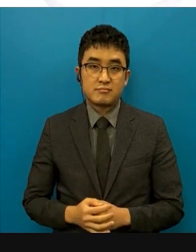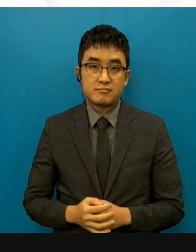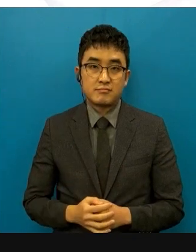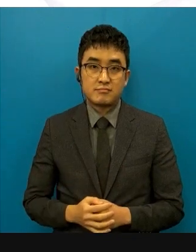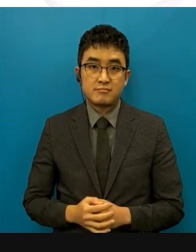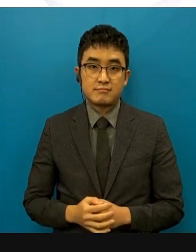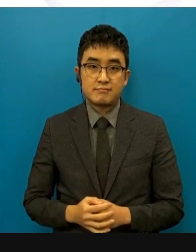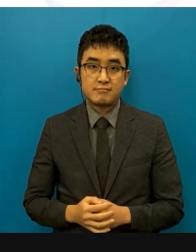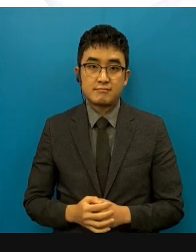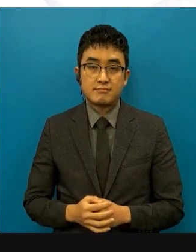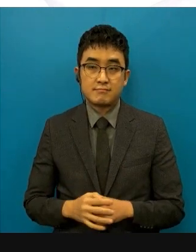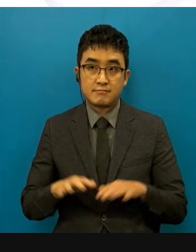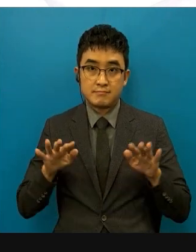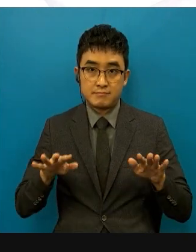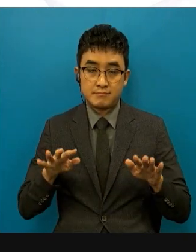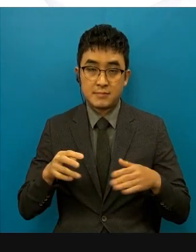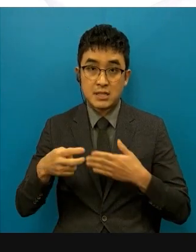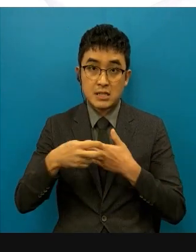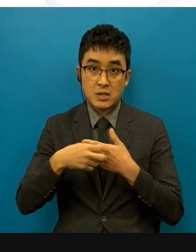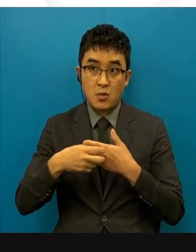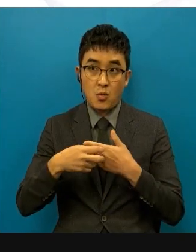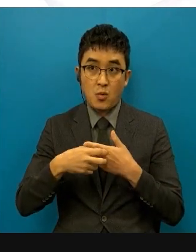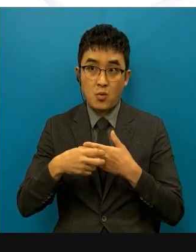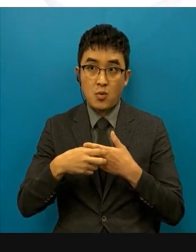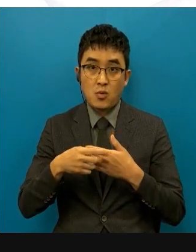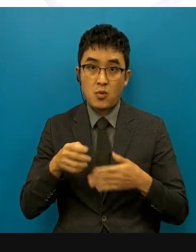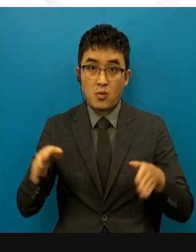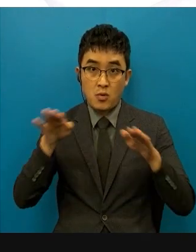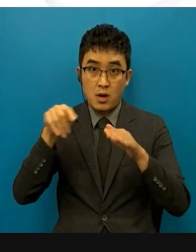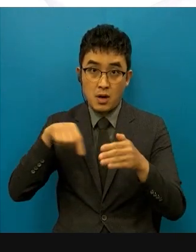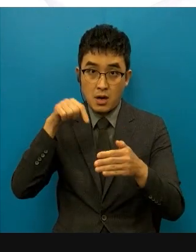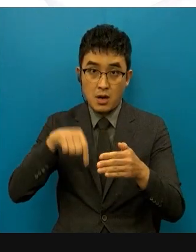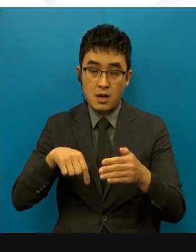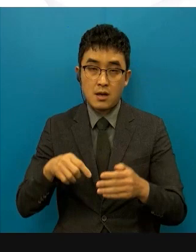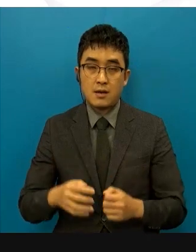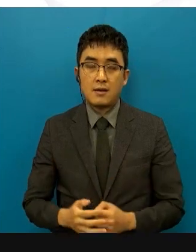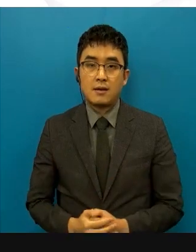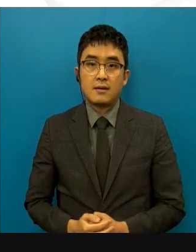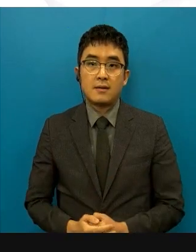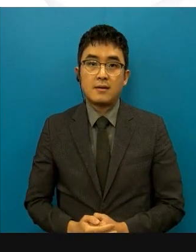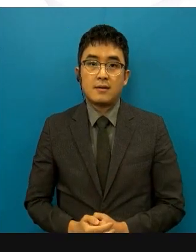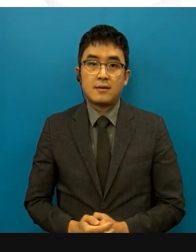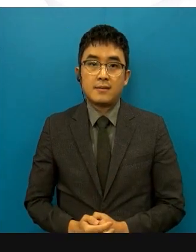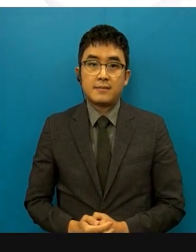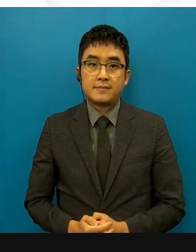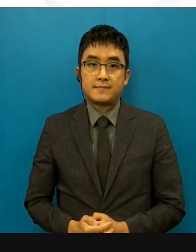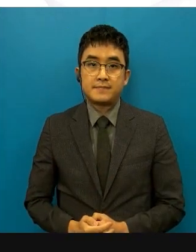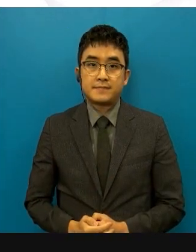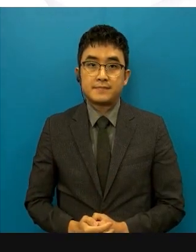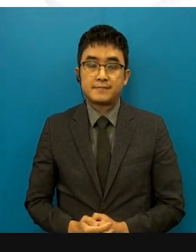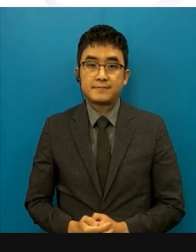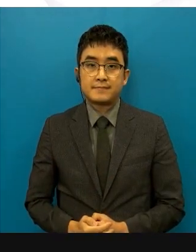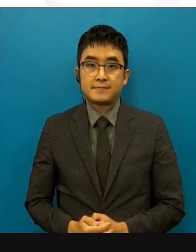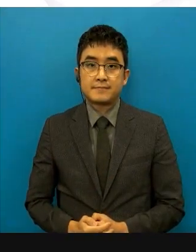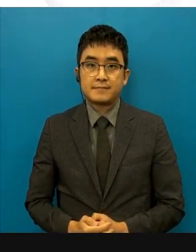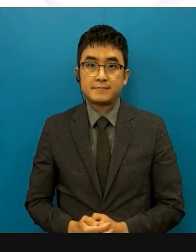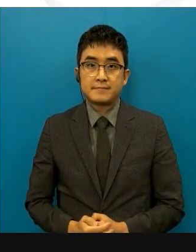institution in Japan? You mean legislation? Legal guidance.